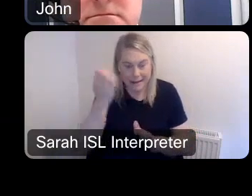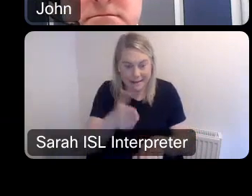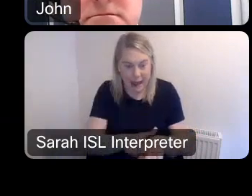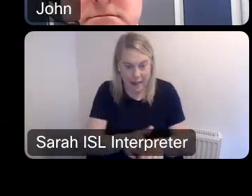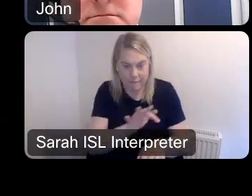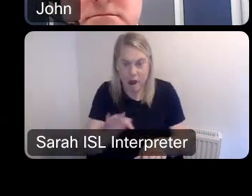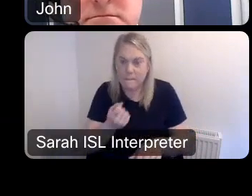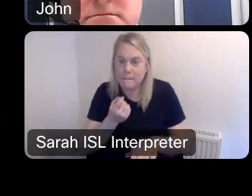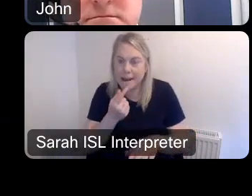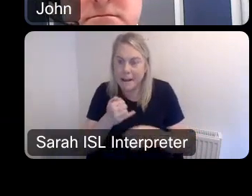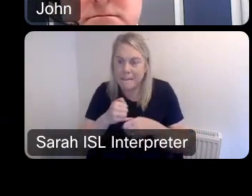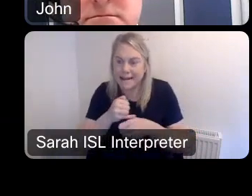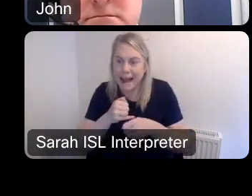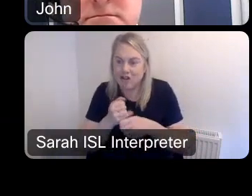incident.